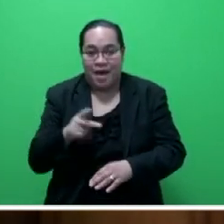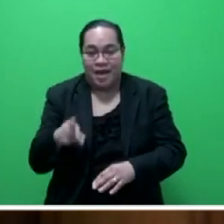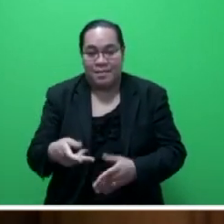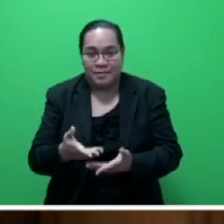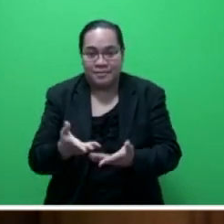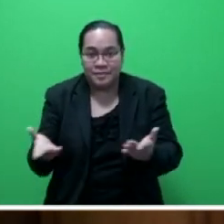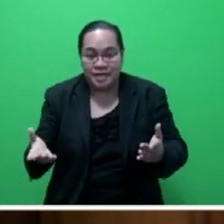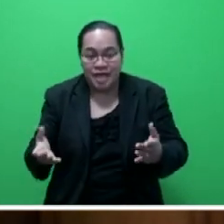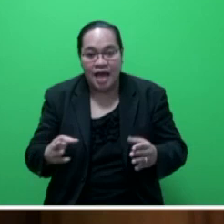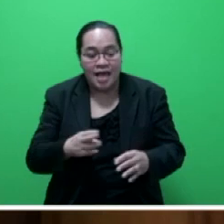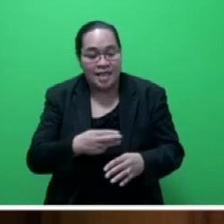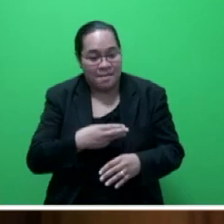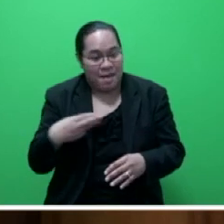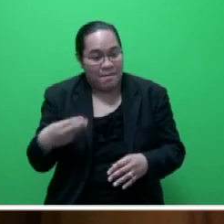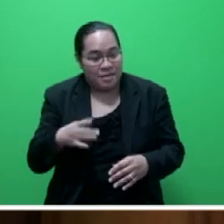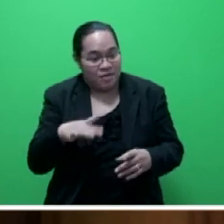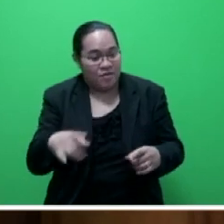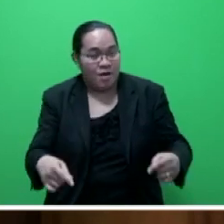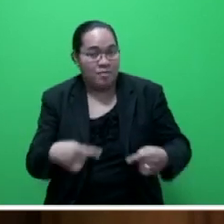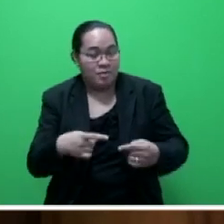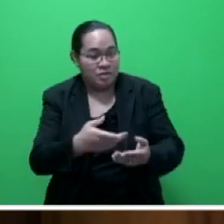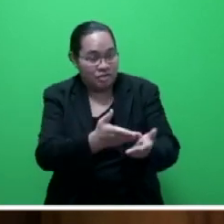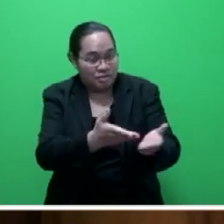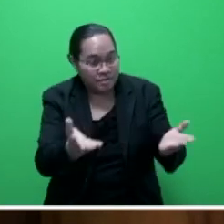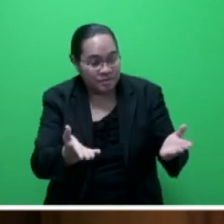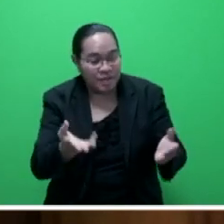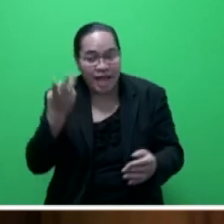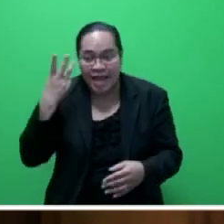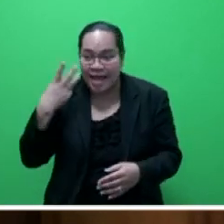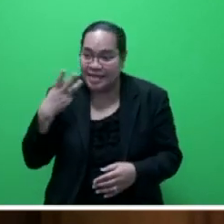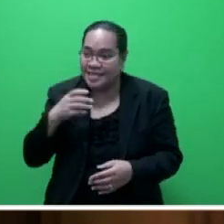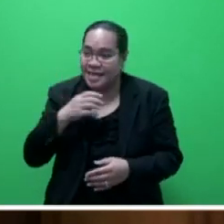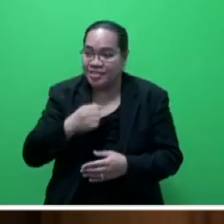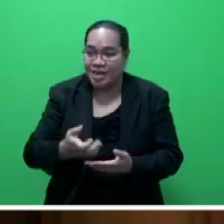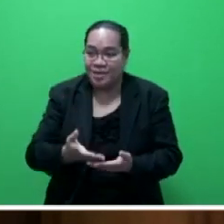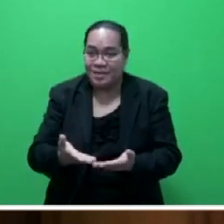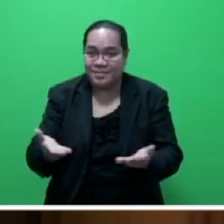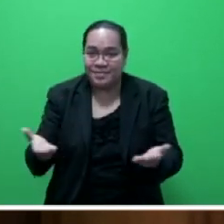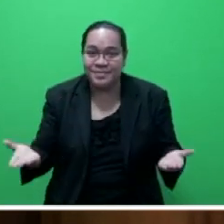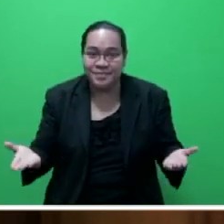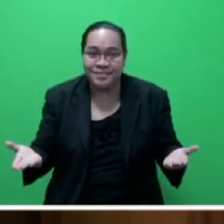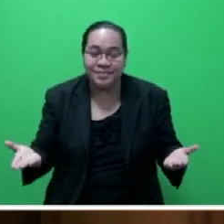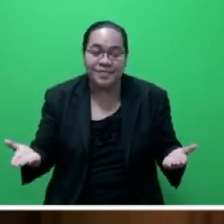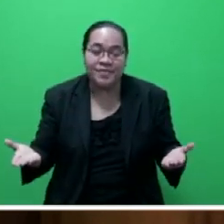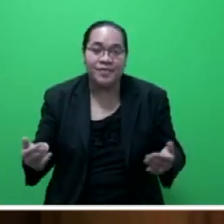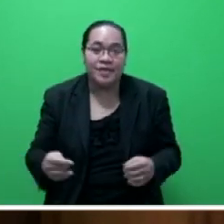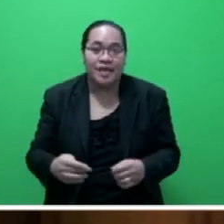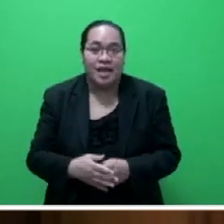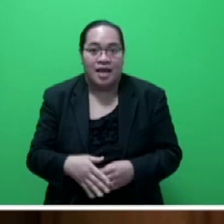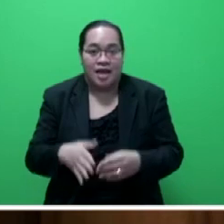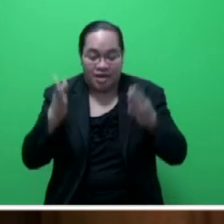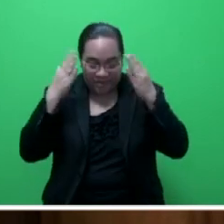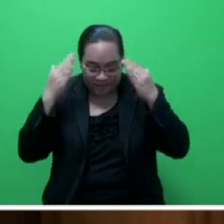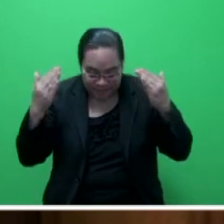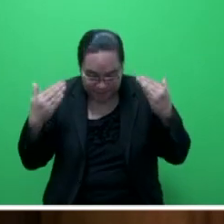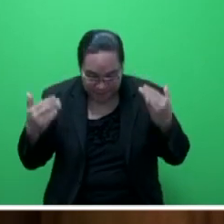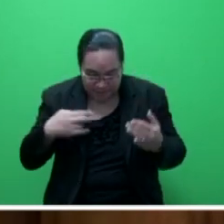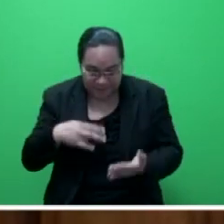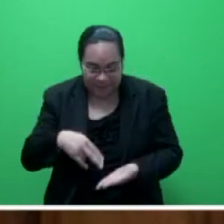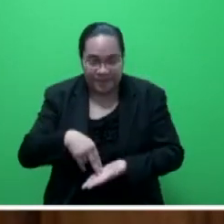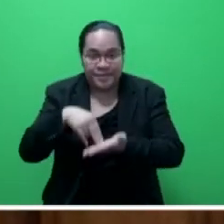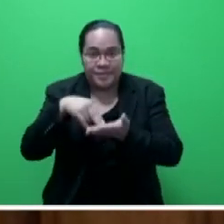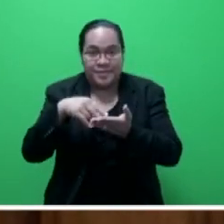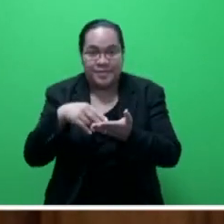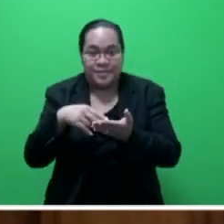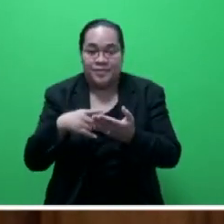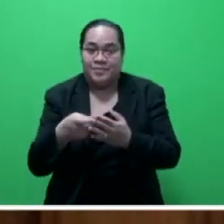the Opposition, ladies and gentlemen. Honourable Speaker said, I rise to deliver my ministerial